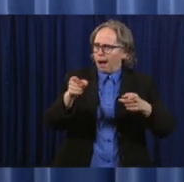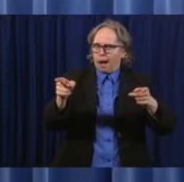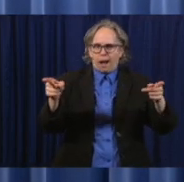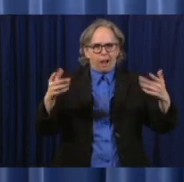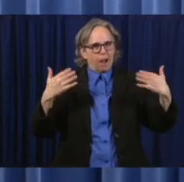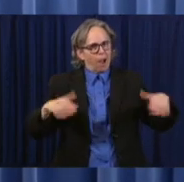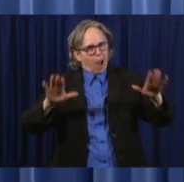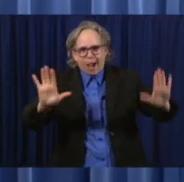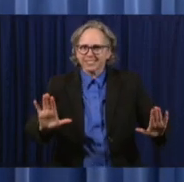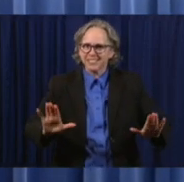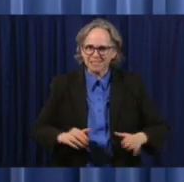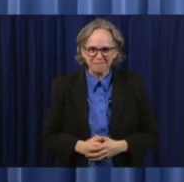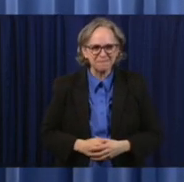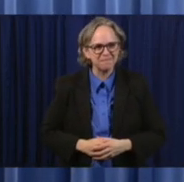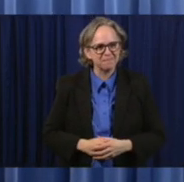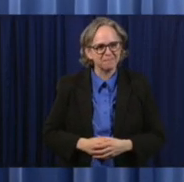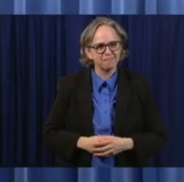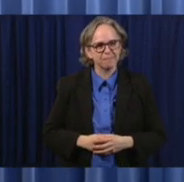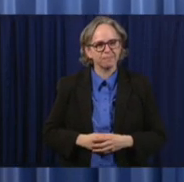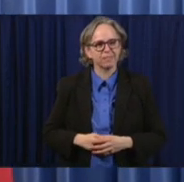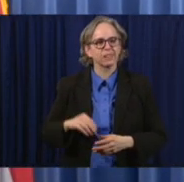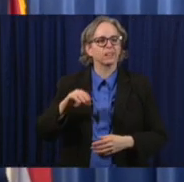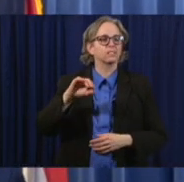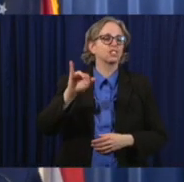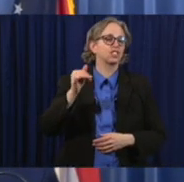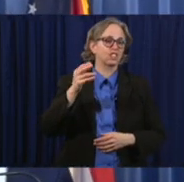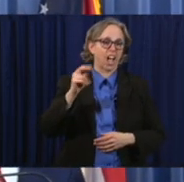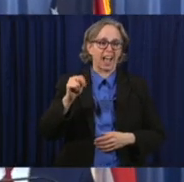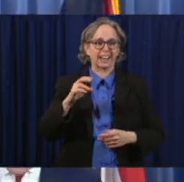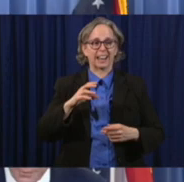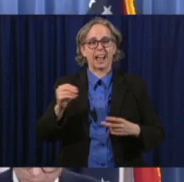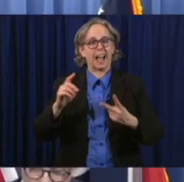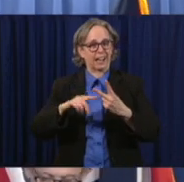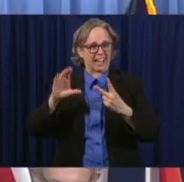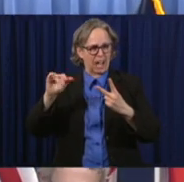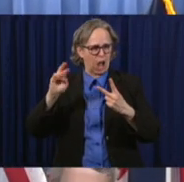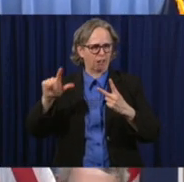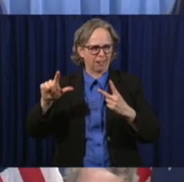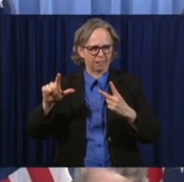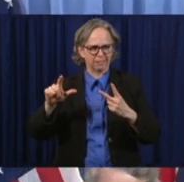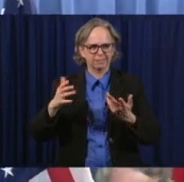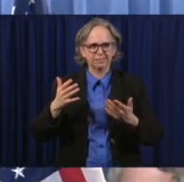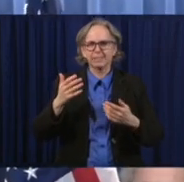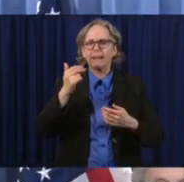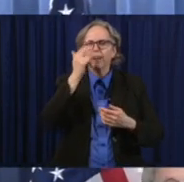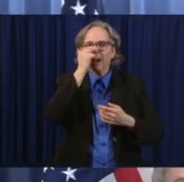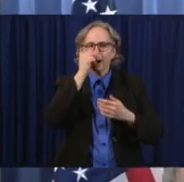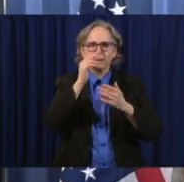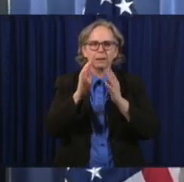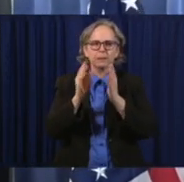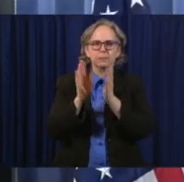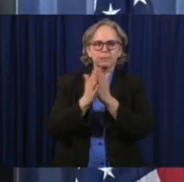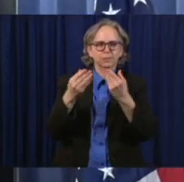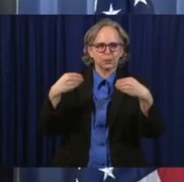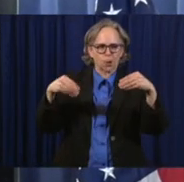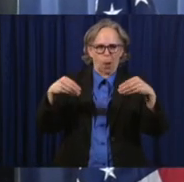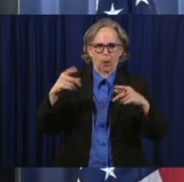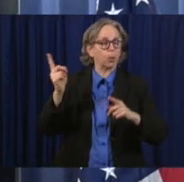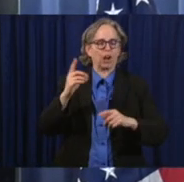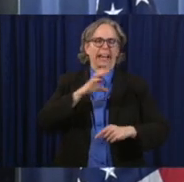Carol's comic book shop in Cleveland. Carol and John's comic book shop in Cleveland. Actually, I think it's in Camp's